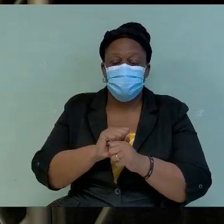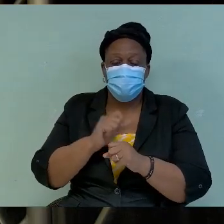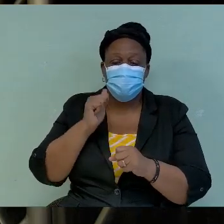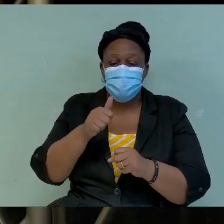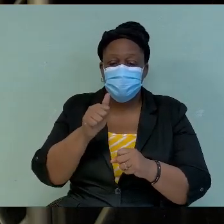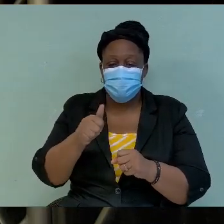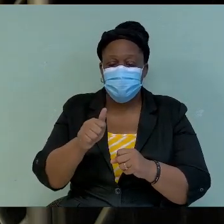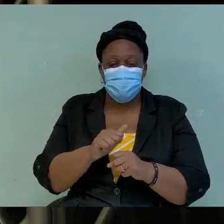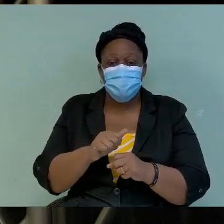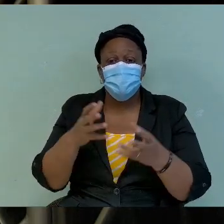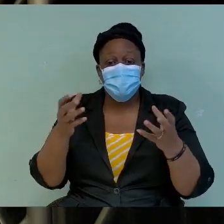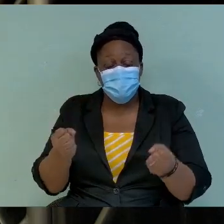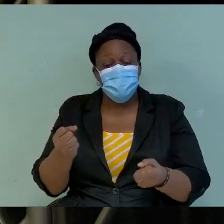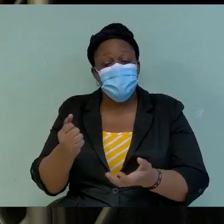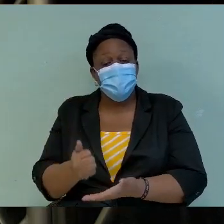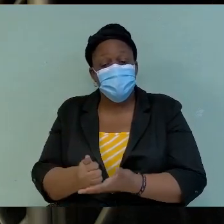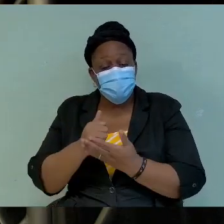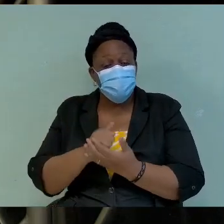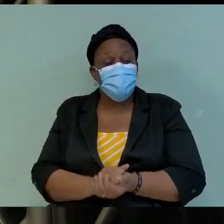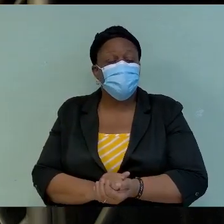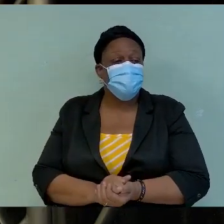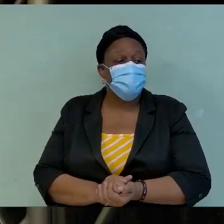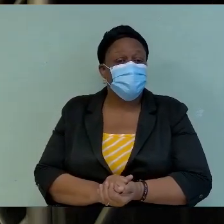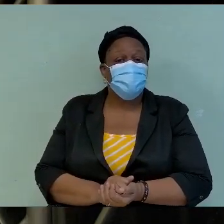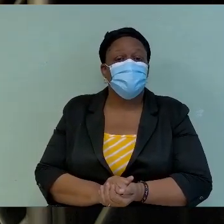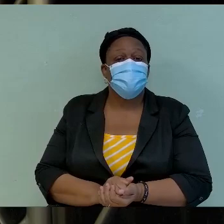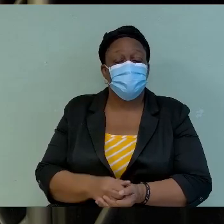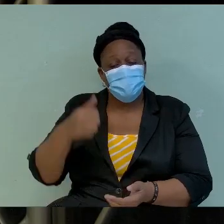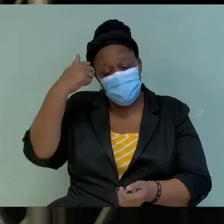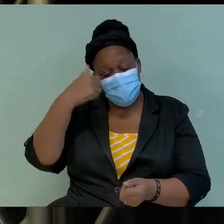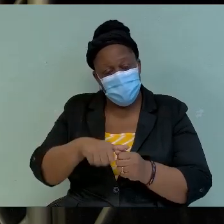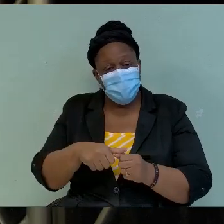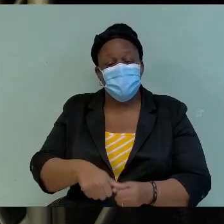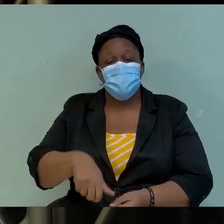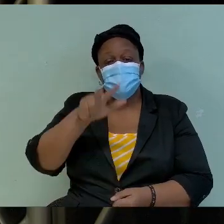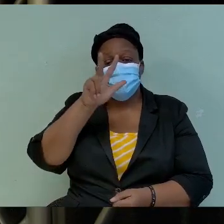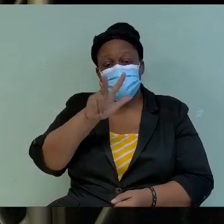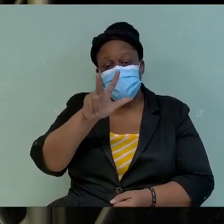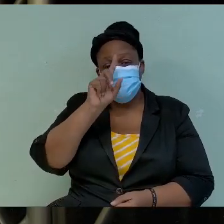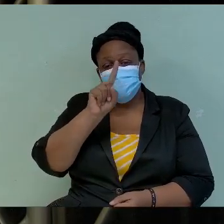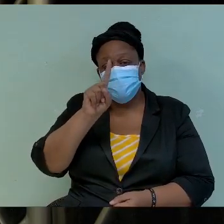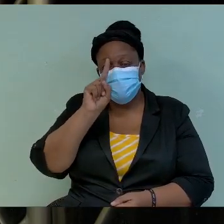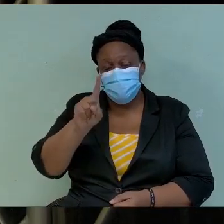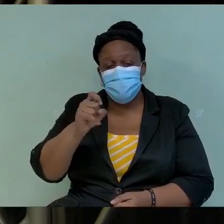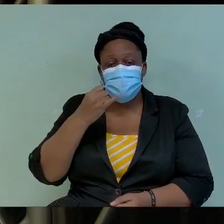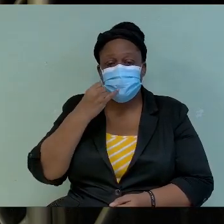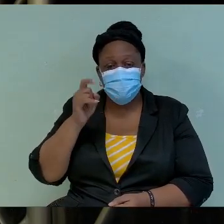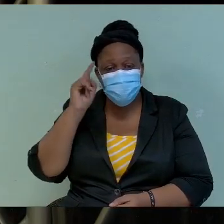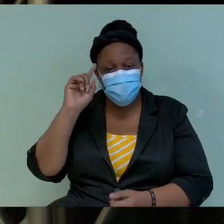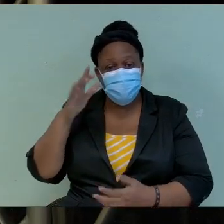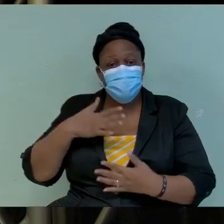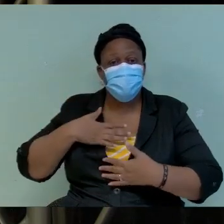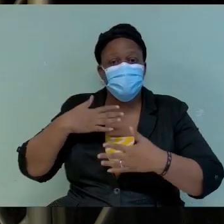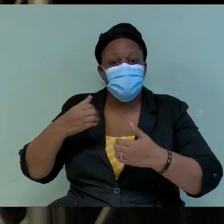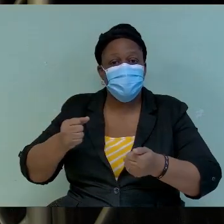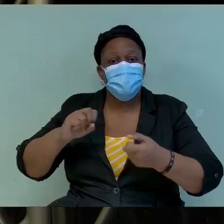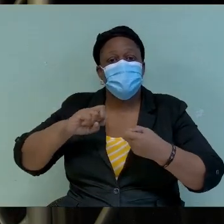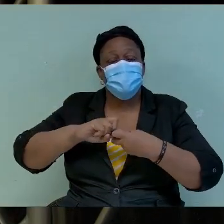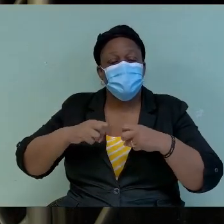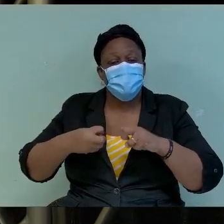Again, I want to remind persons that 311 is a health-related hotline. Again,